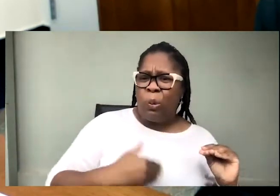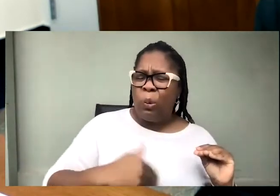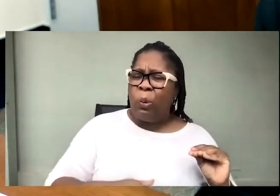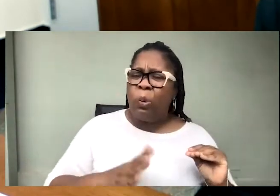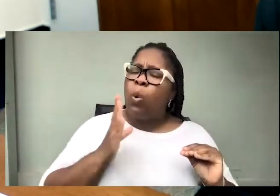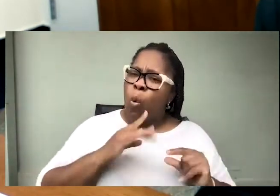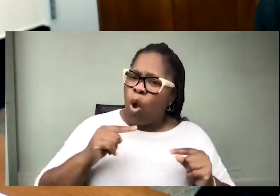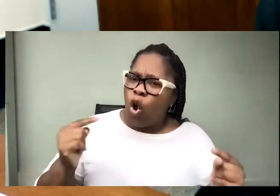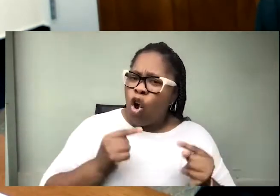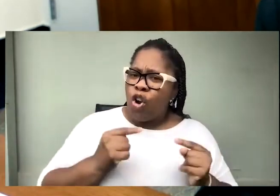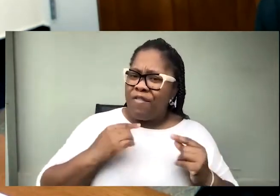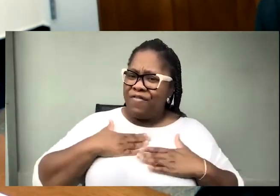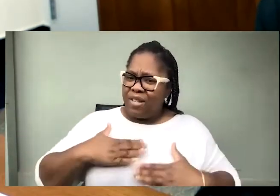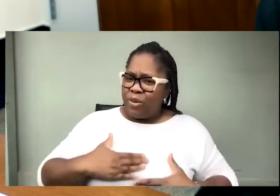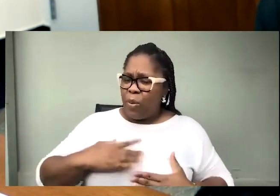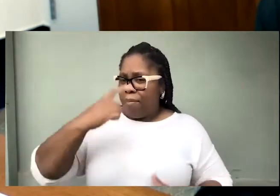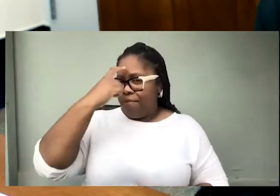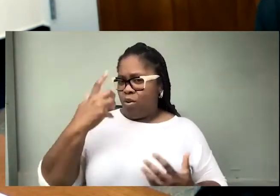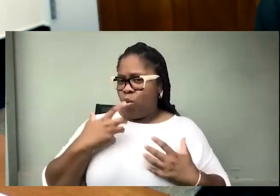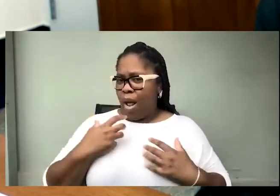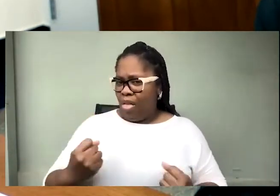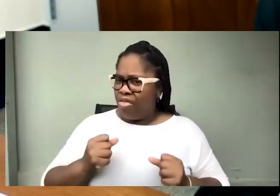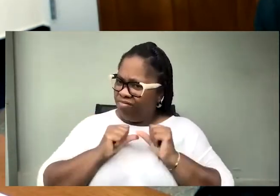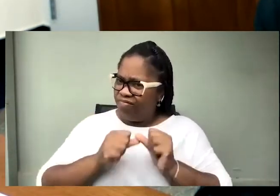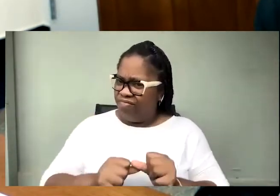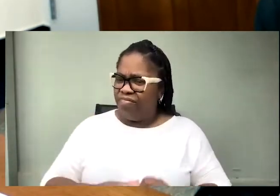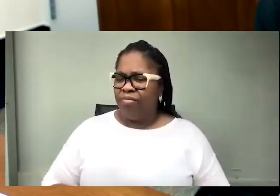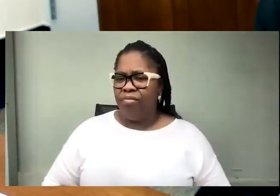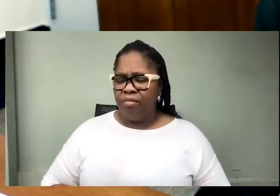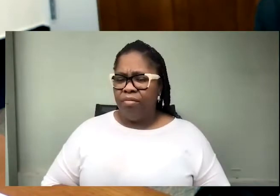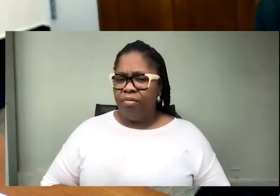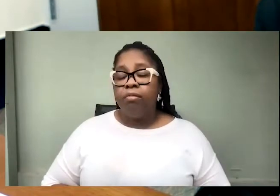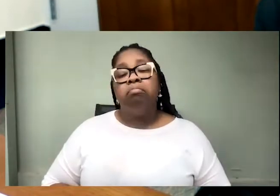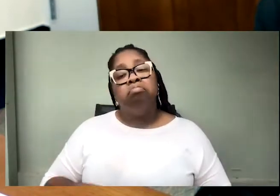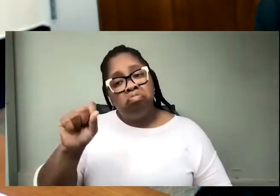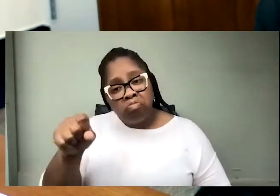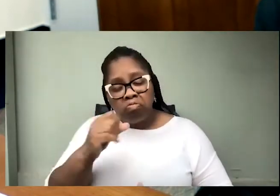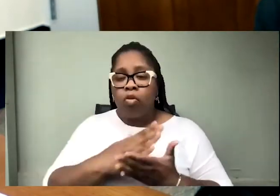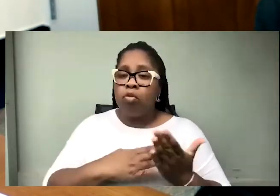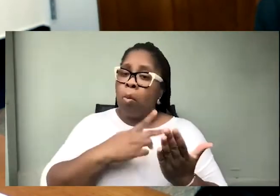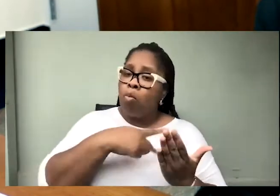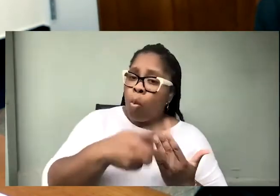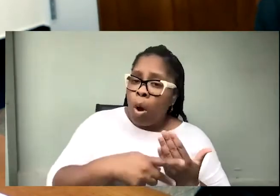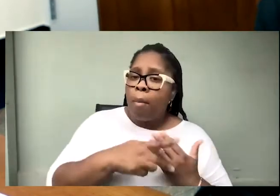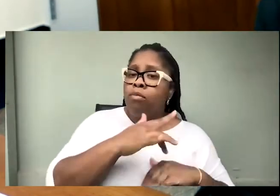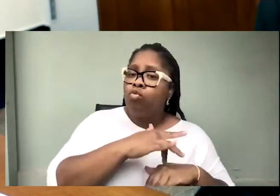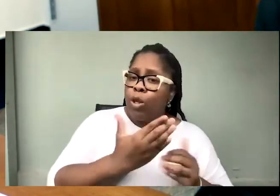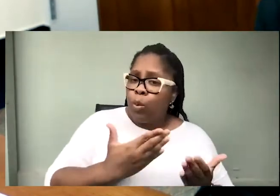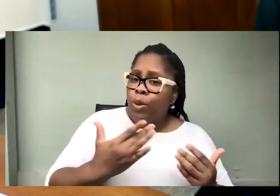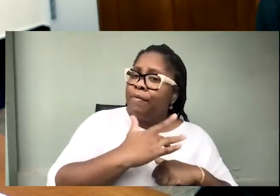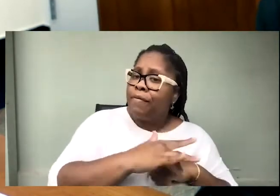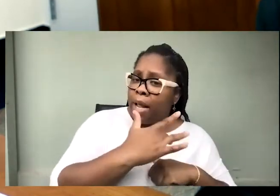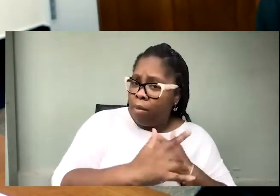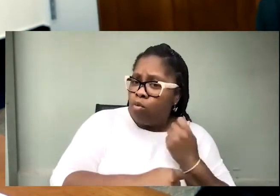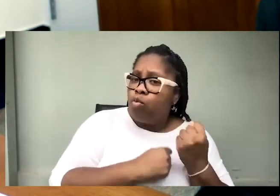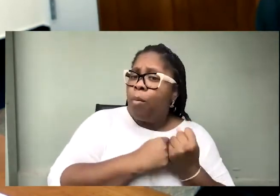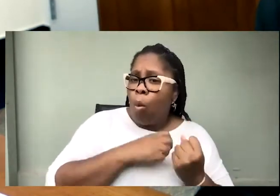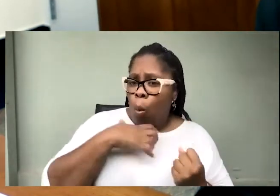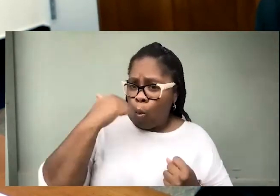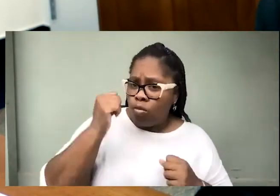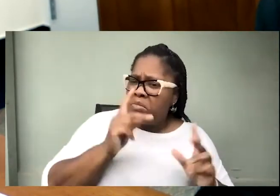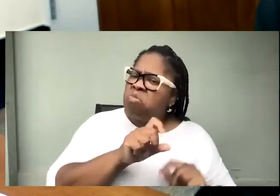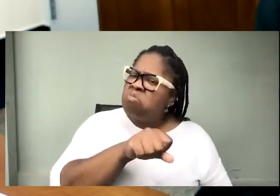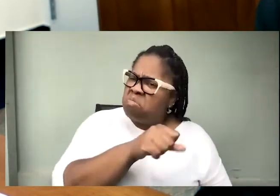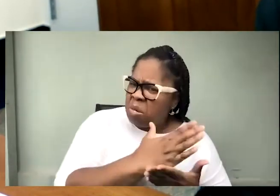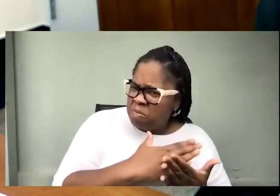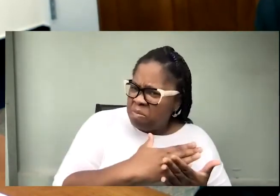their physical and mental health and well-being. While there are programs and resources available to support aging residents,